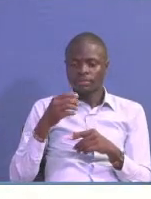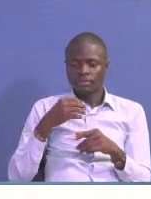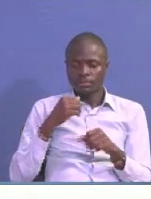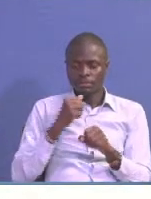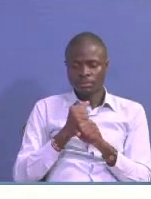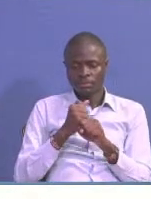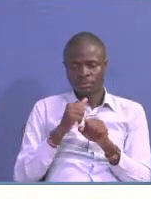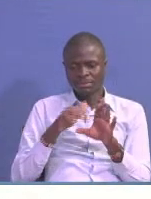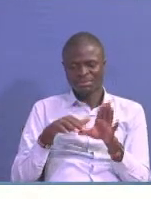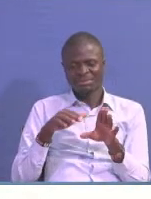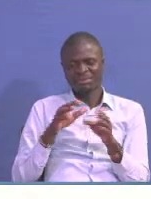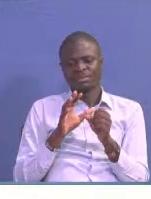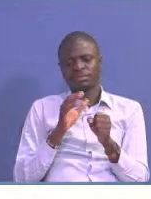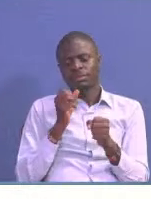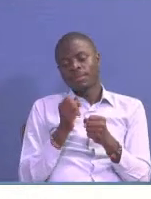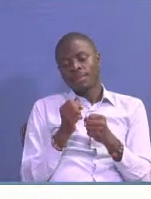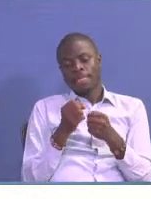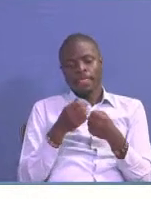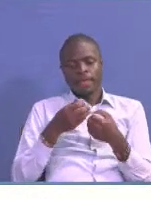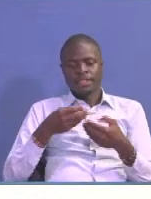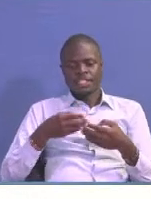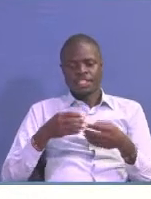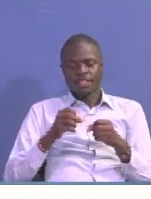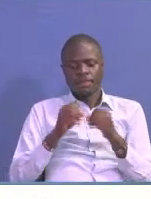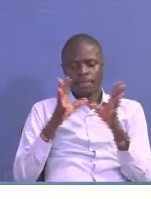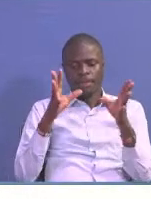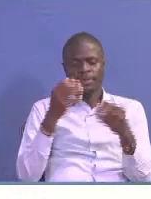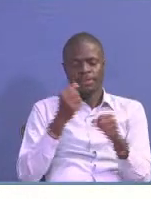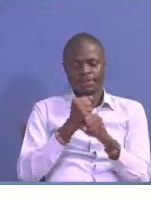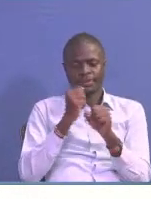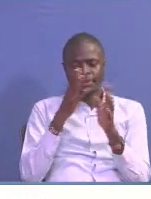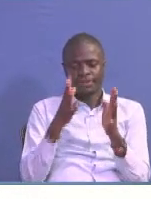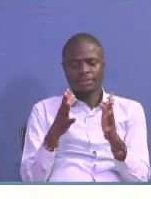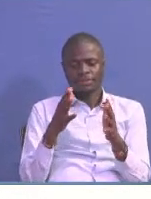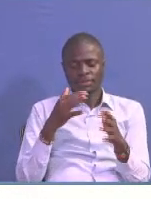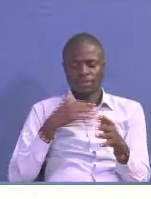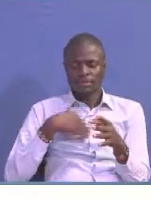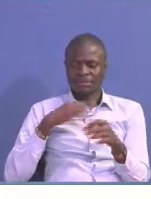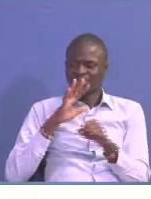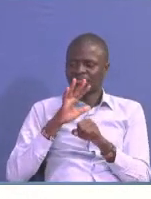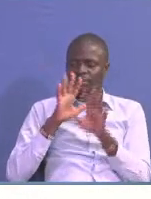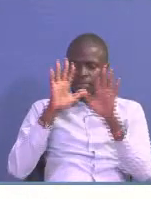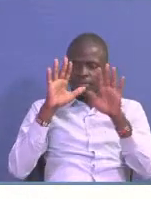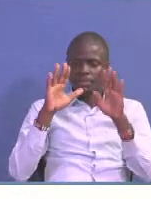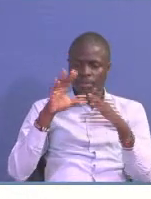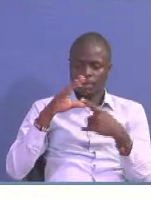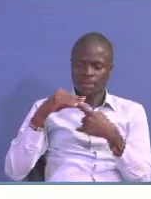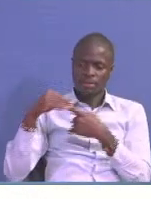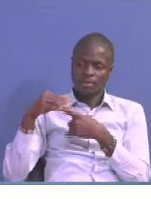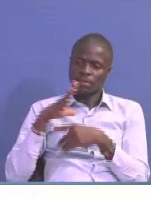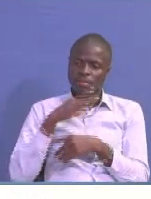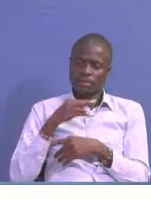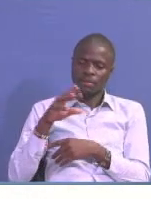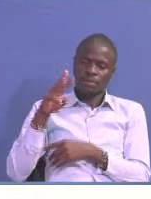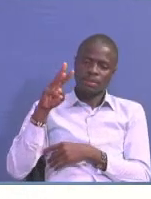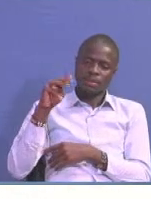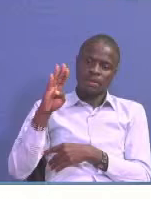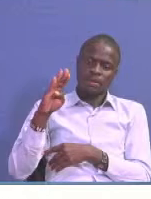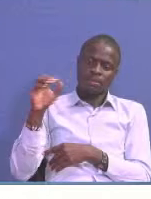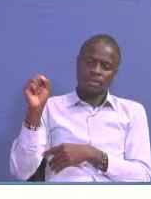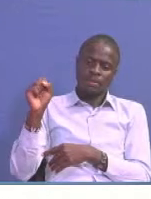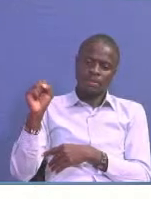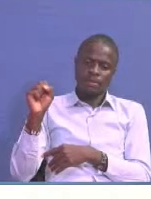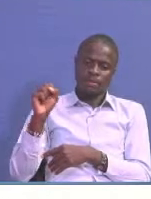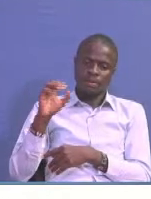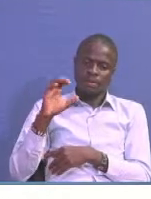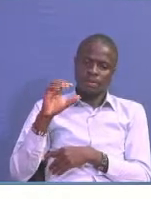as a civil servant in the Kenyan government and also as a diplomat, holding various significant positions like the Moran of the Burning Spear,